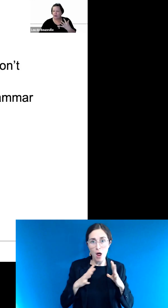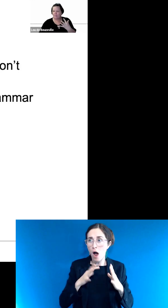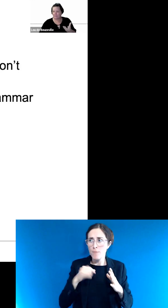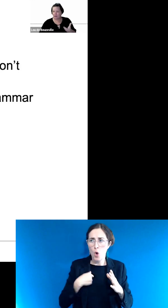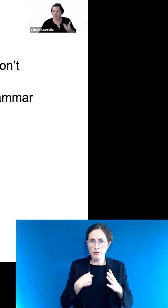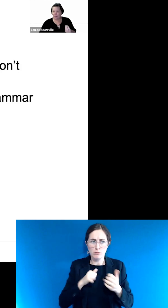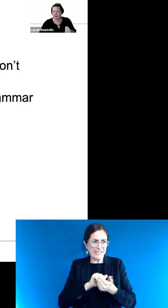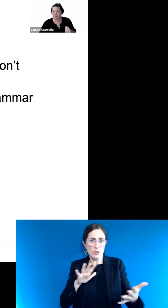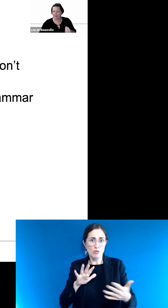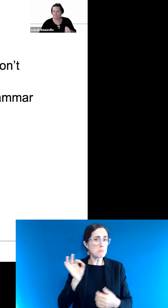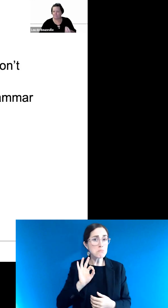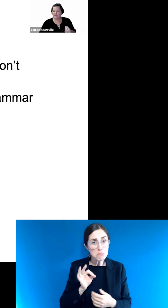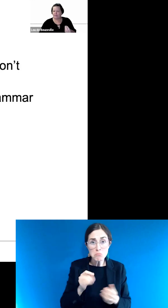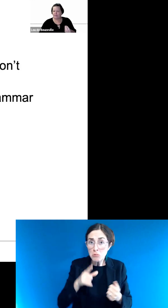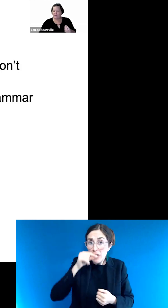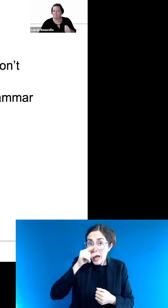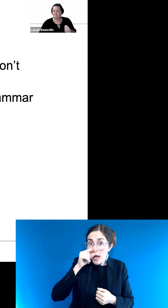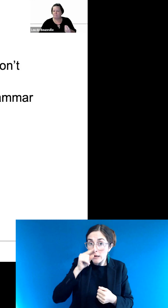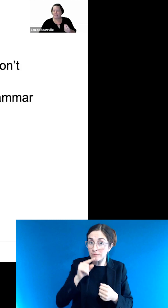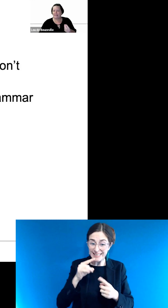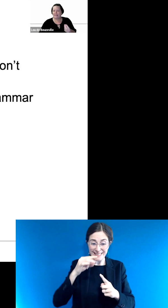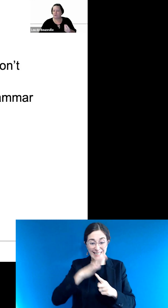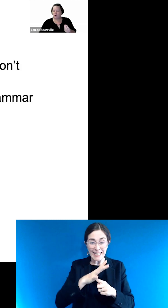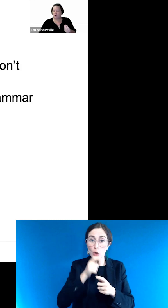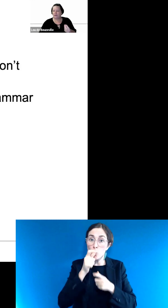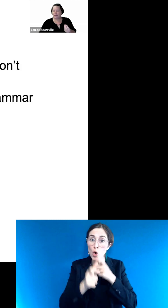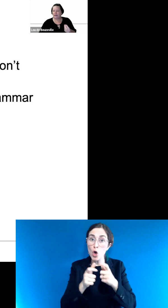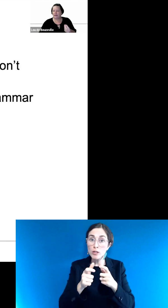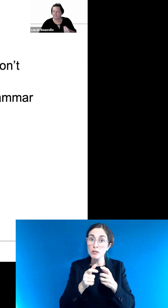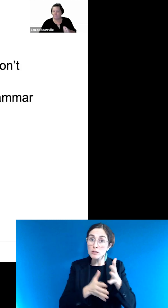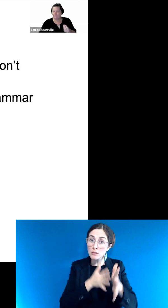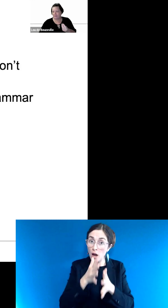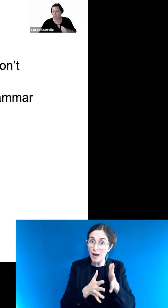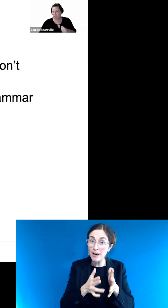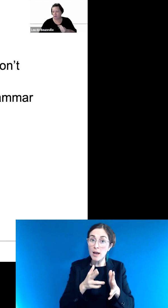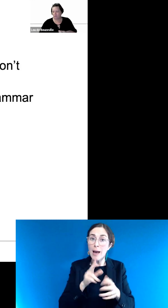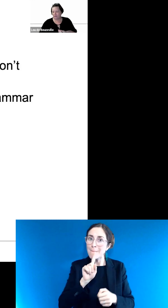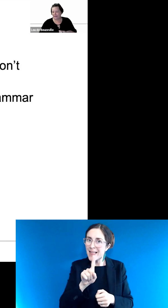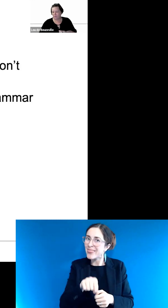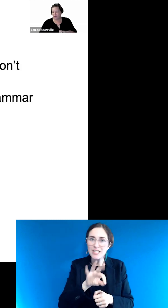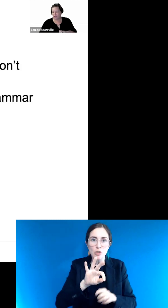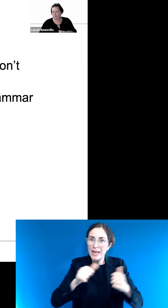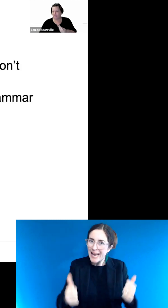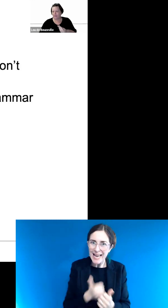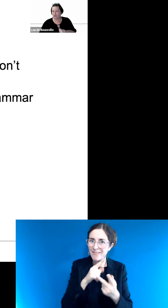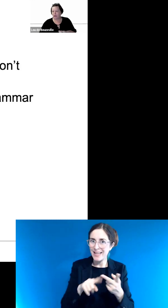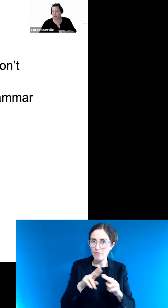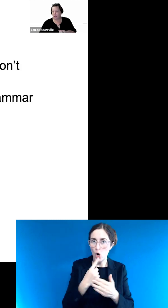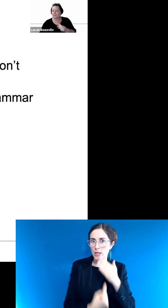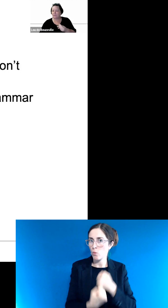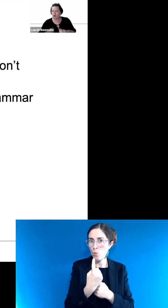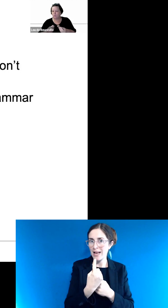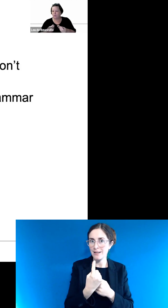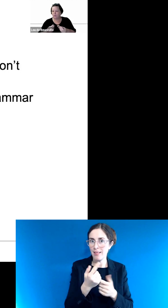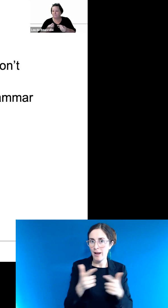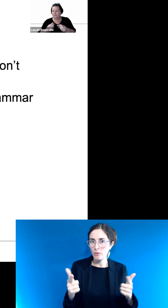any type of signing like that, but it's not enough to be a child's only language. So if a child